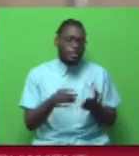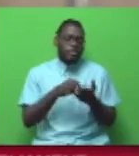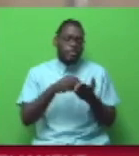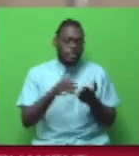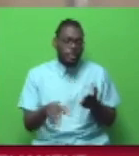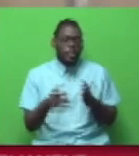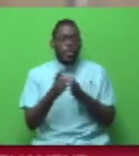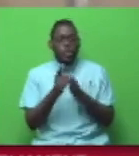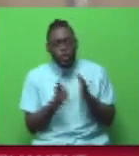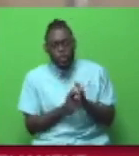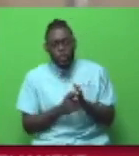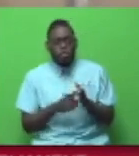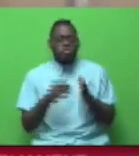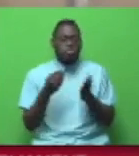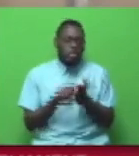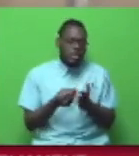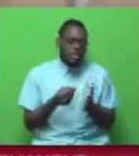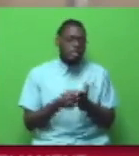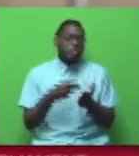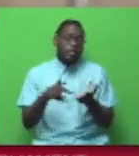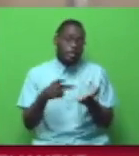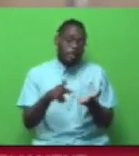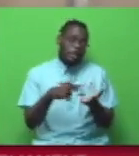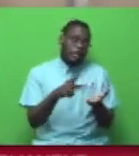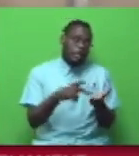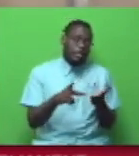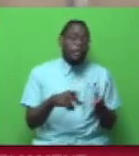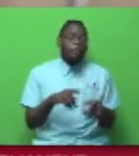that. So, you know,